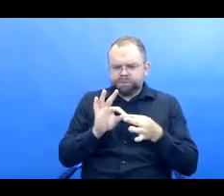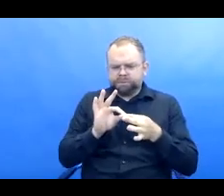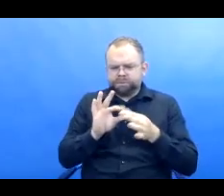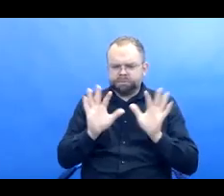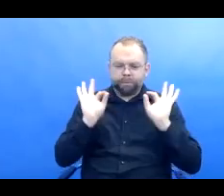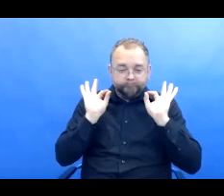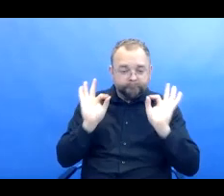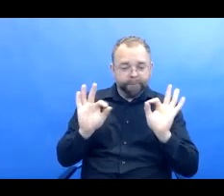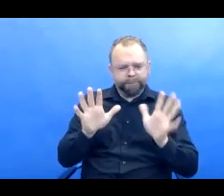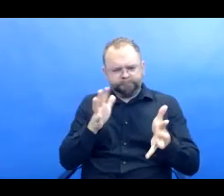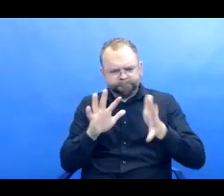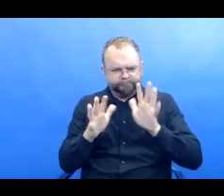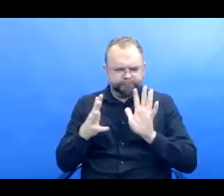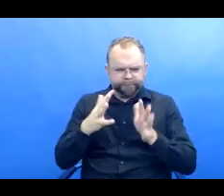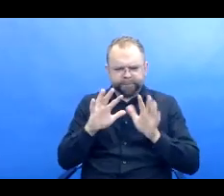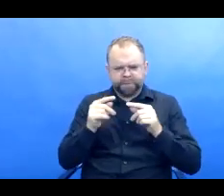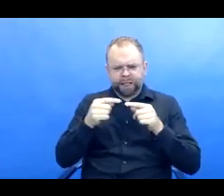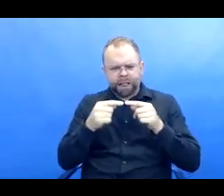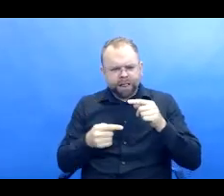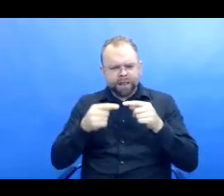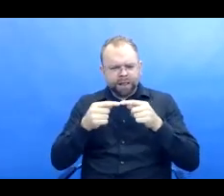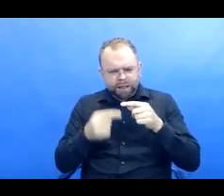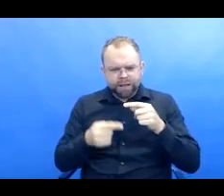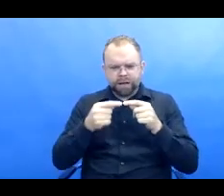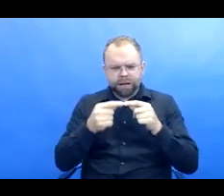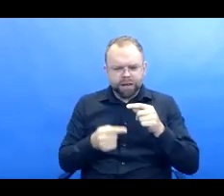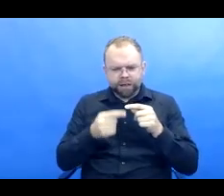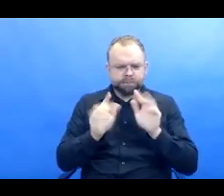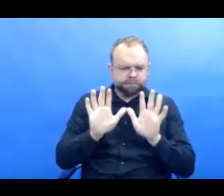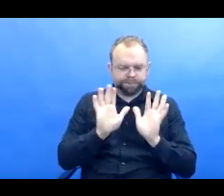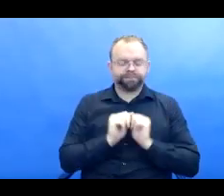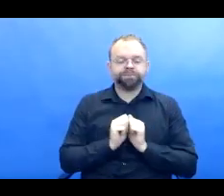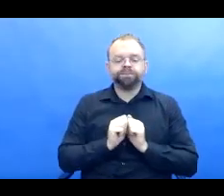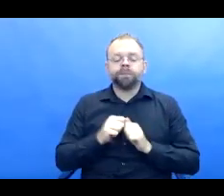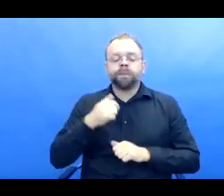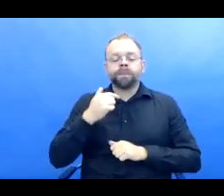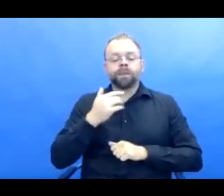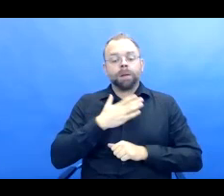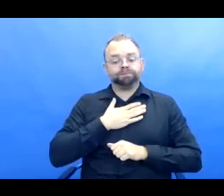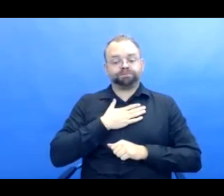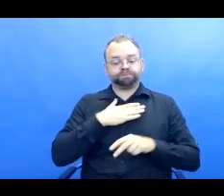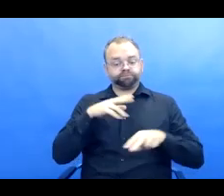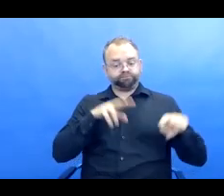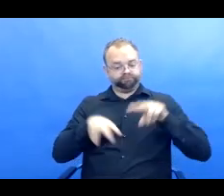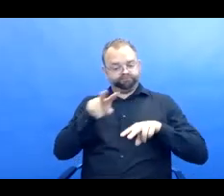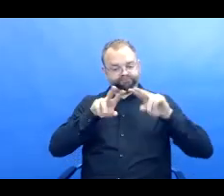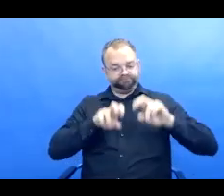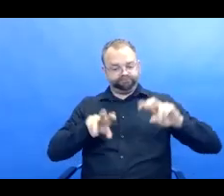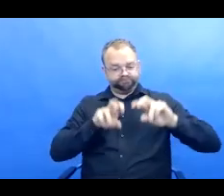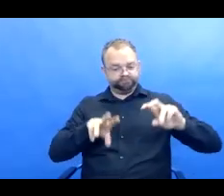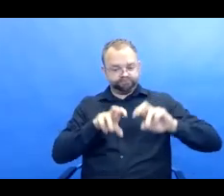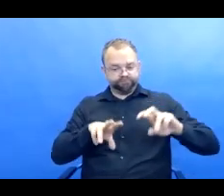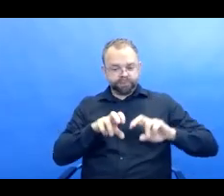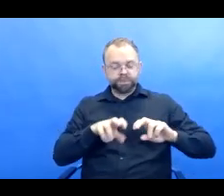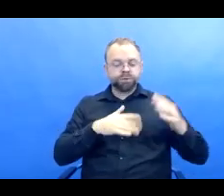this is an initial analysis of social protection and COVID response and persons with disabilities in India. This report has been